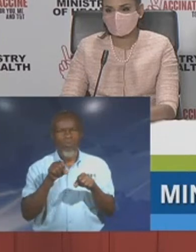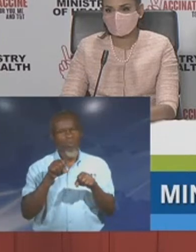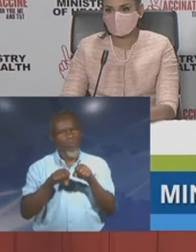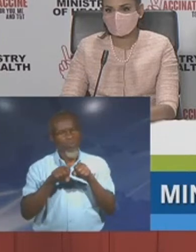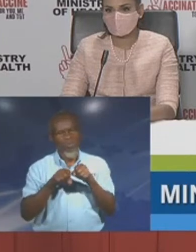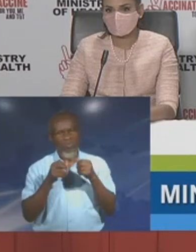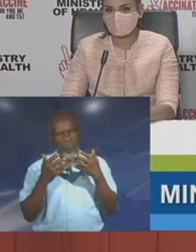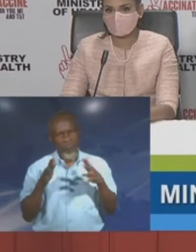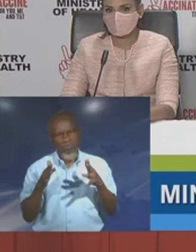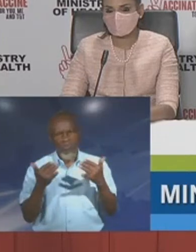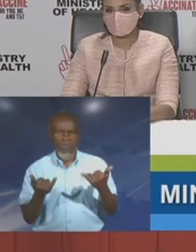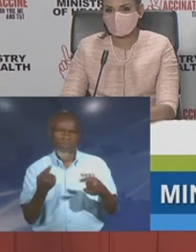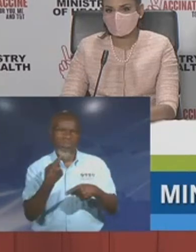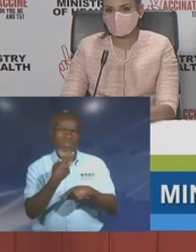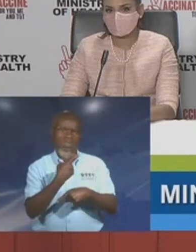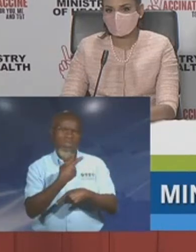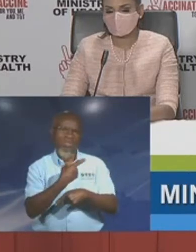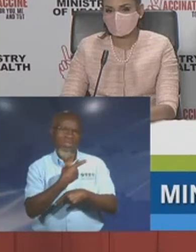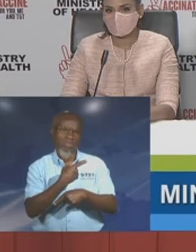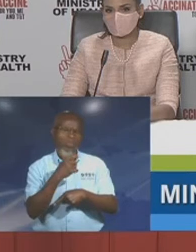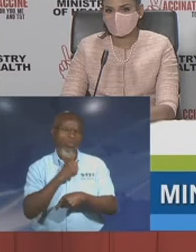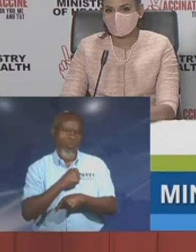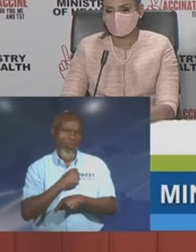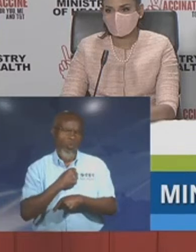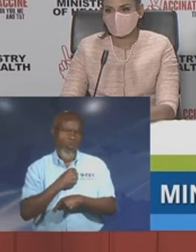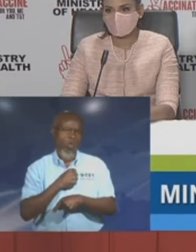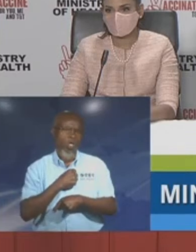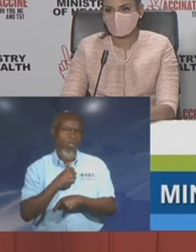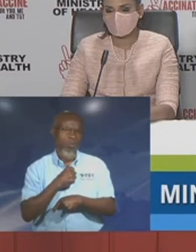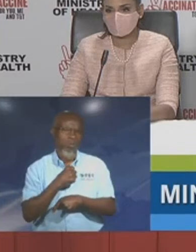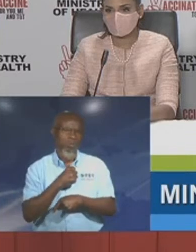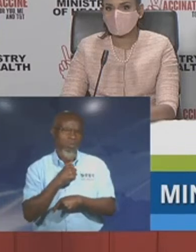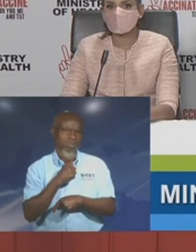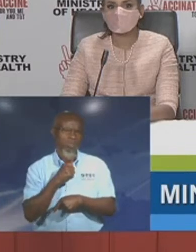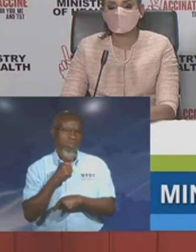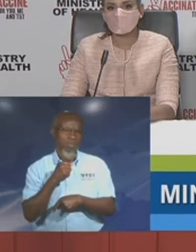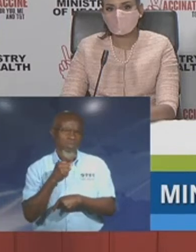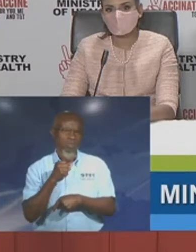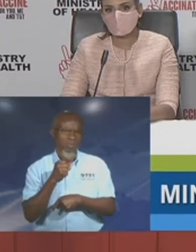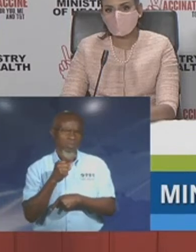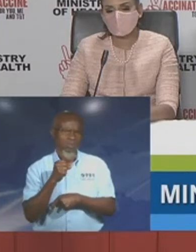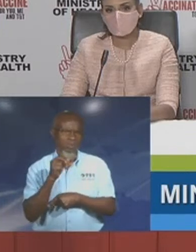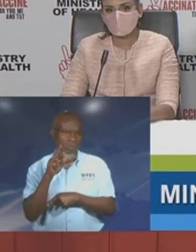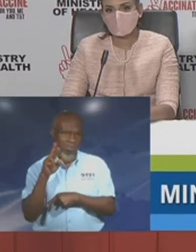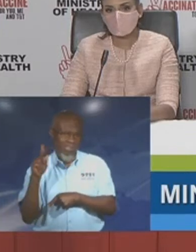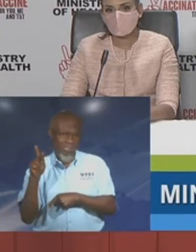end. Oh, sorry about that. Rishad Khan, you have some questions?